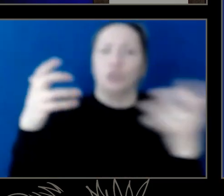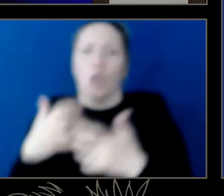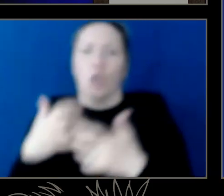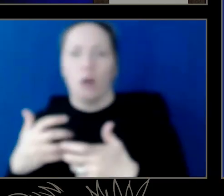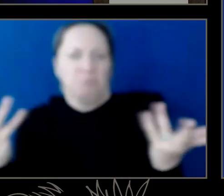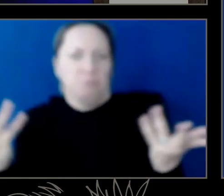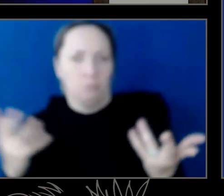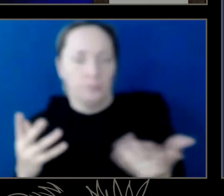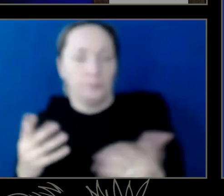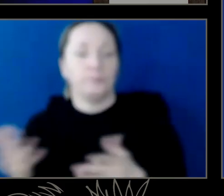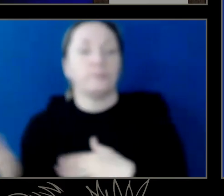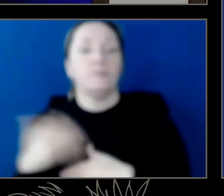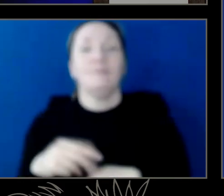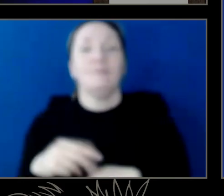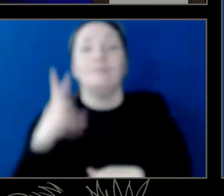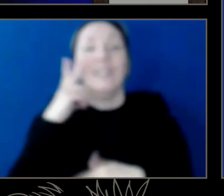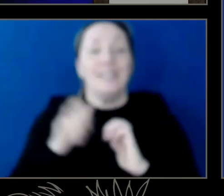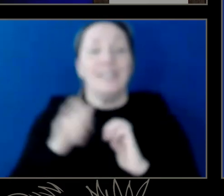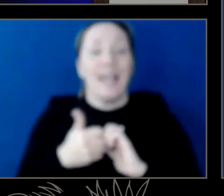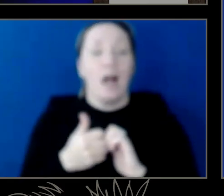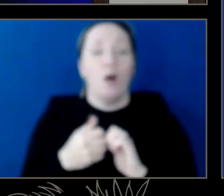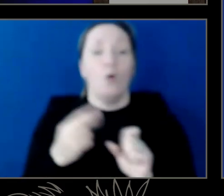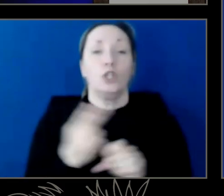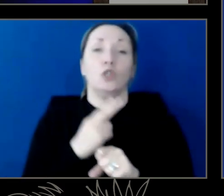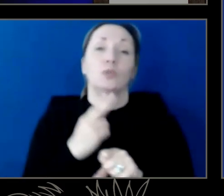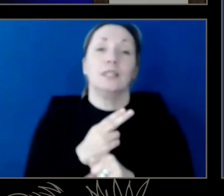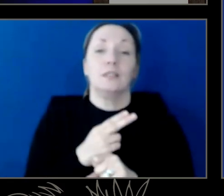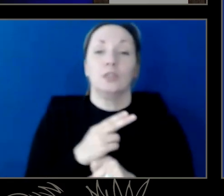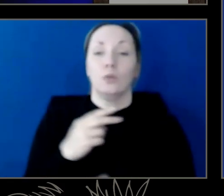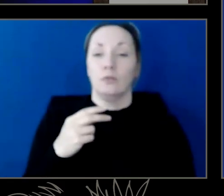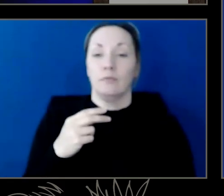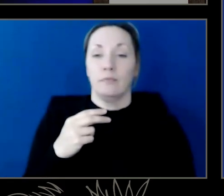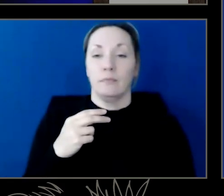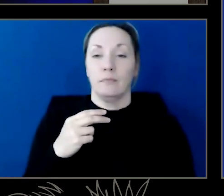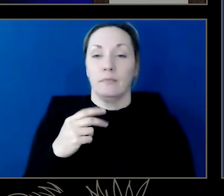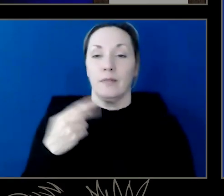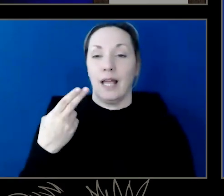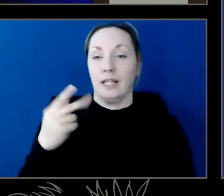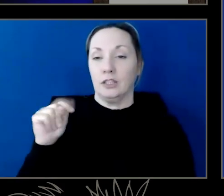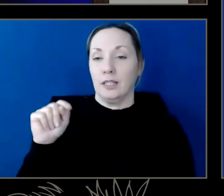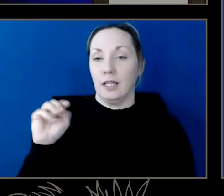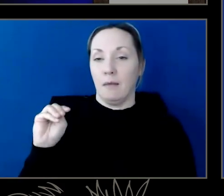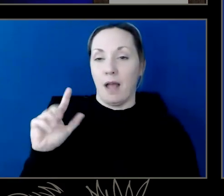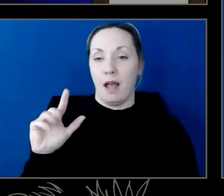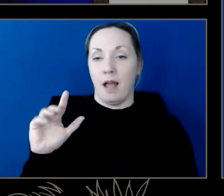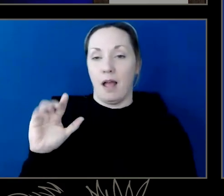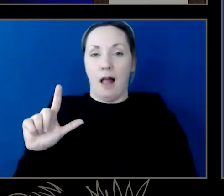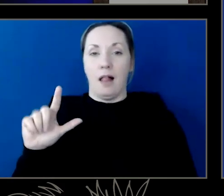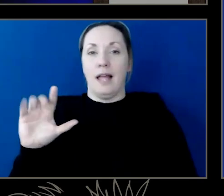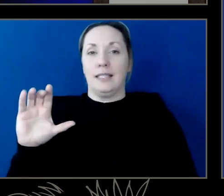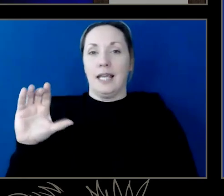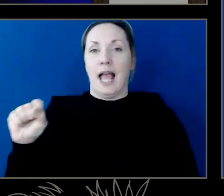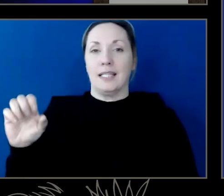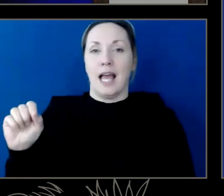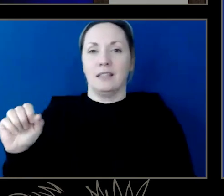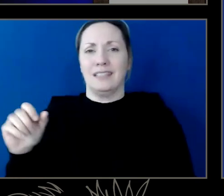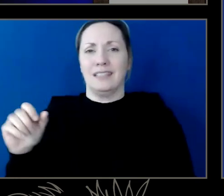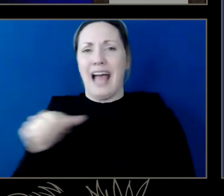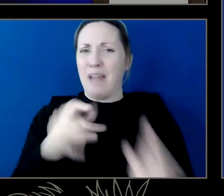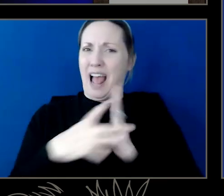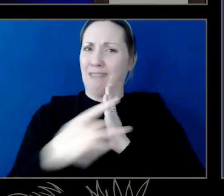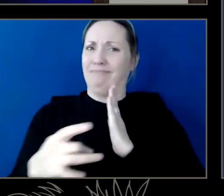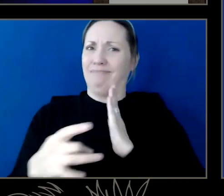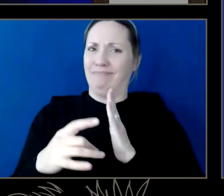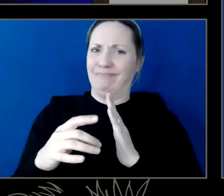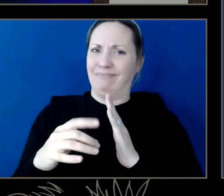right? So let's see how we would build this using HTML and CSS. You guys will have to bear with me because I'm not very tech savvy, so I don't know how to put